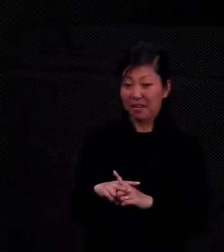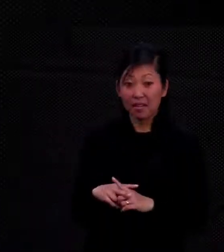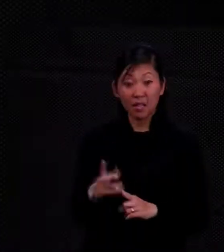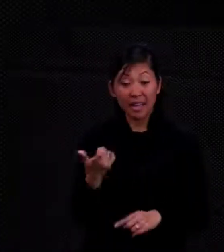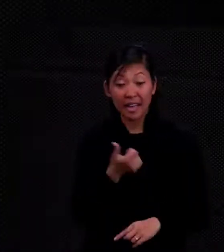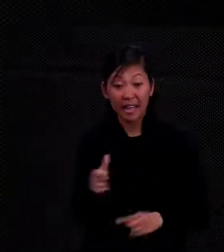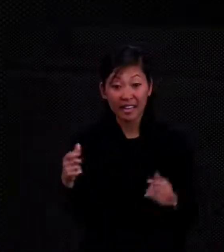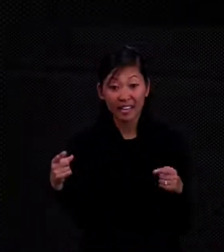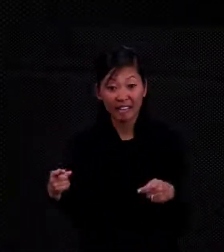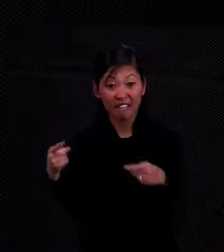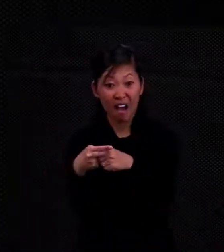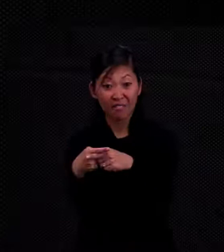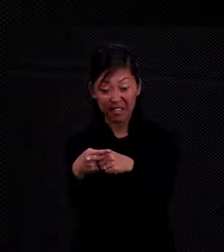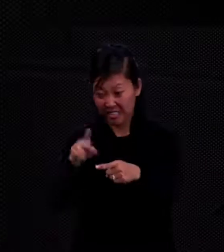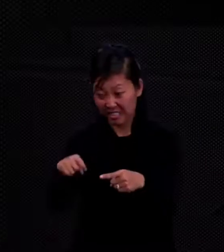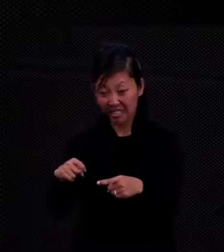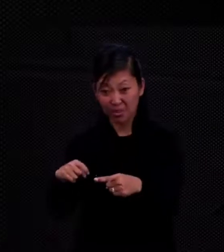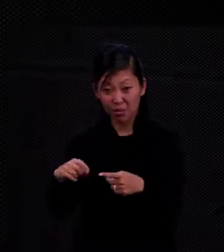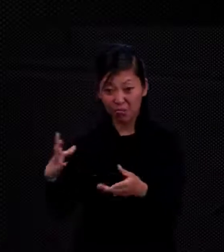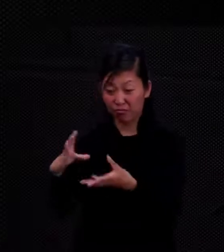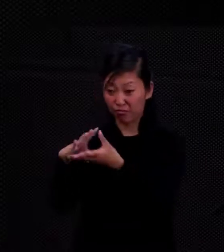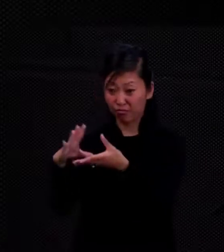conflict right now that you need to be reconciled with?